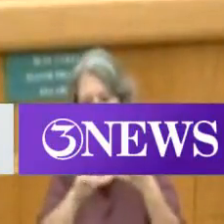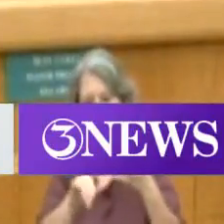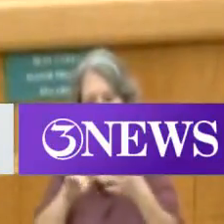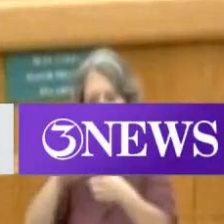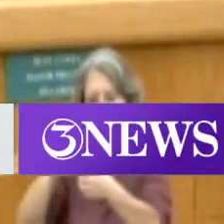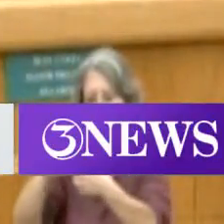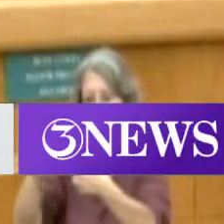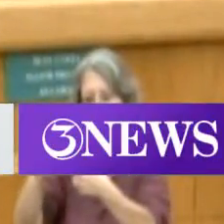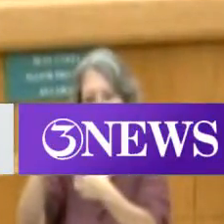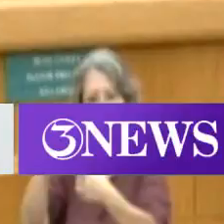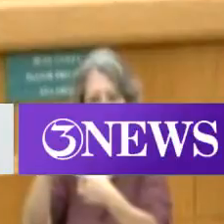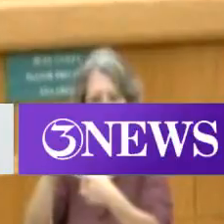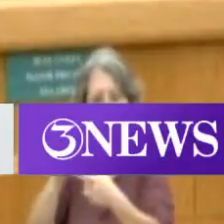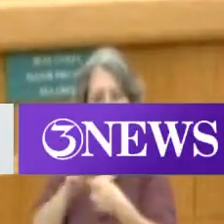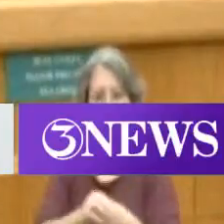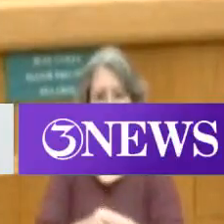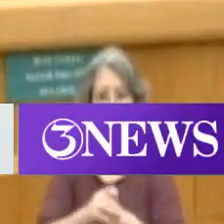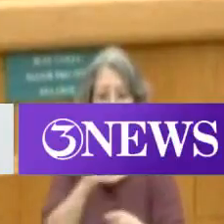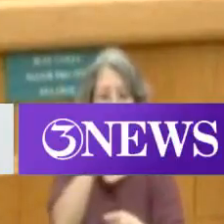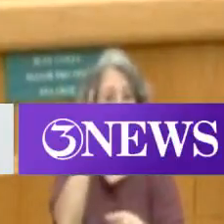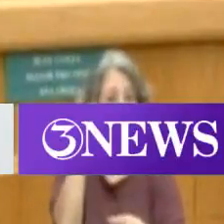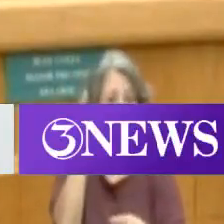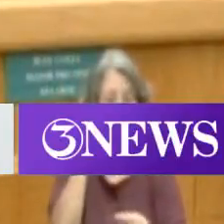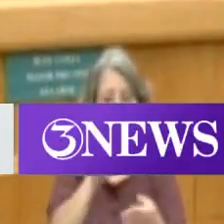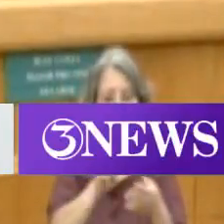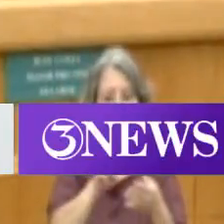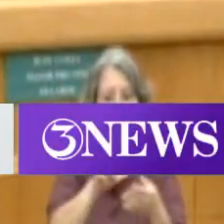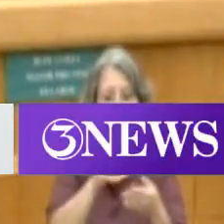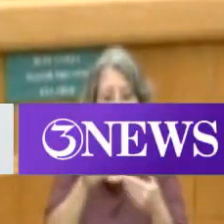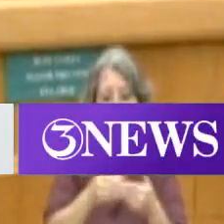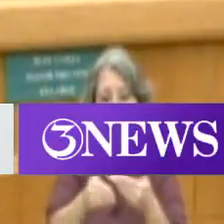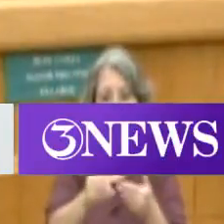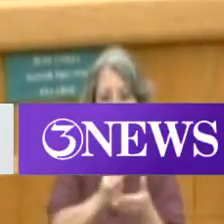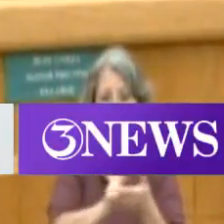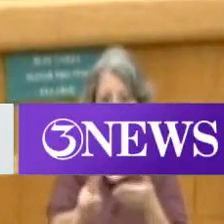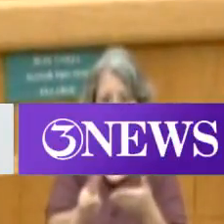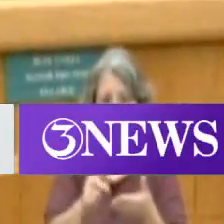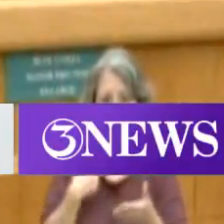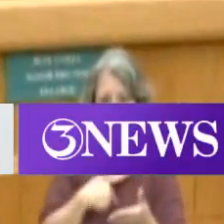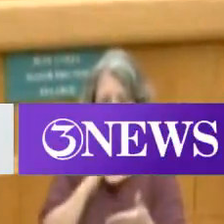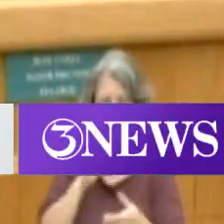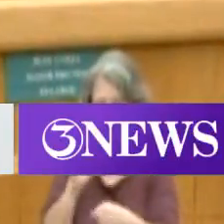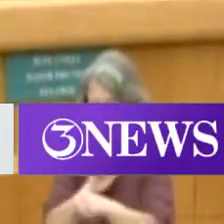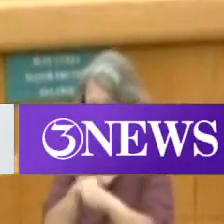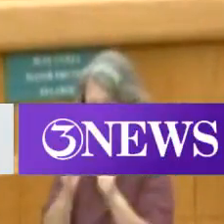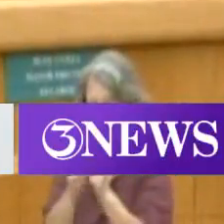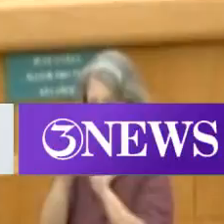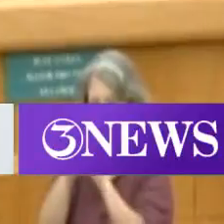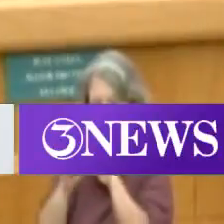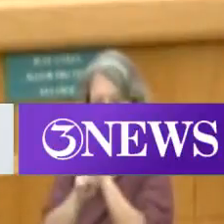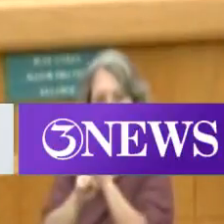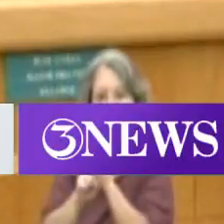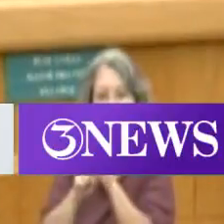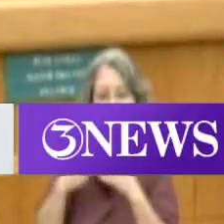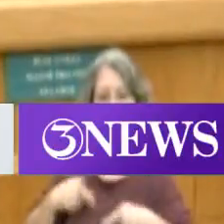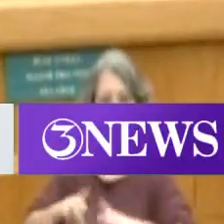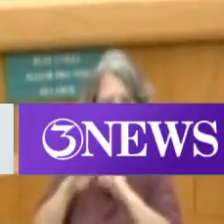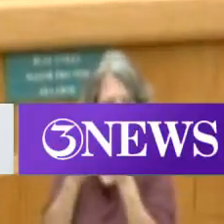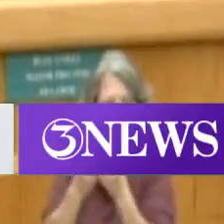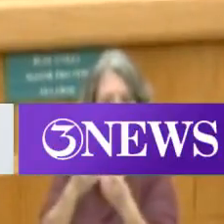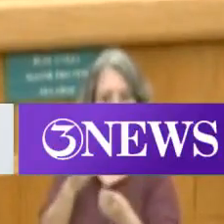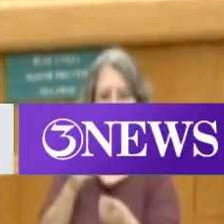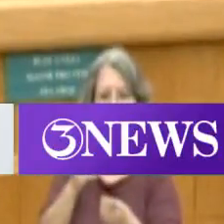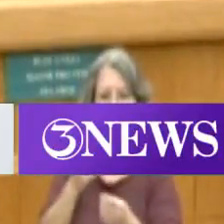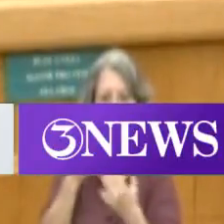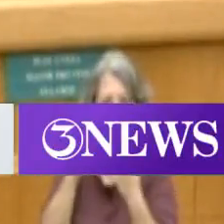different nursing homes have tested positive for COVID-19 in Nueces County. Health district officials say all four were tested over the weekend by